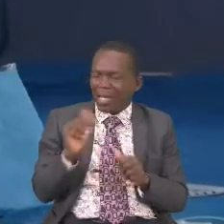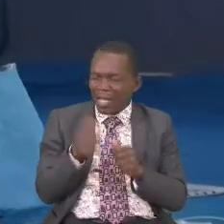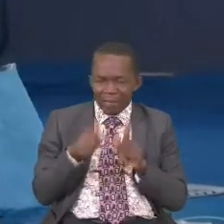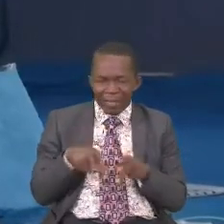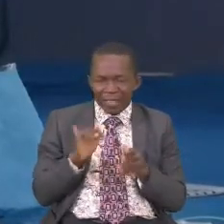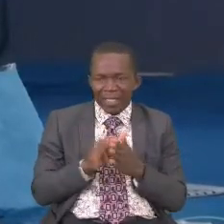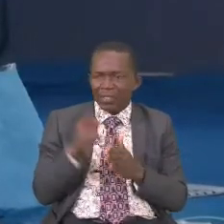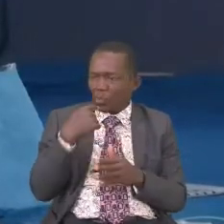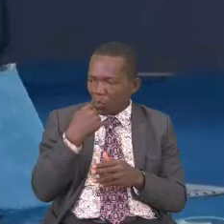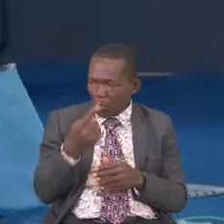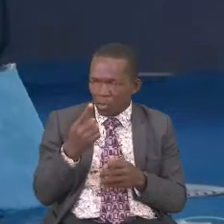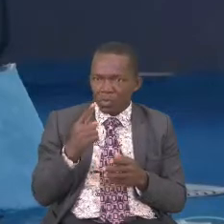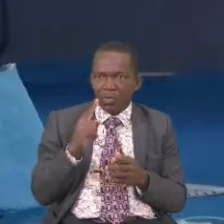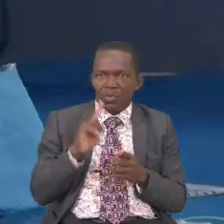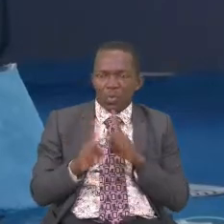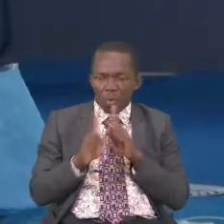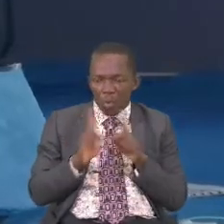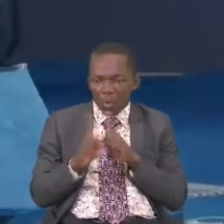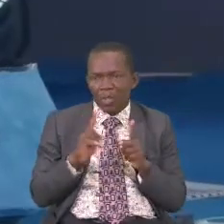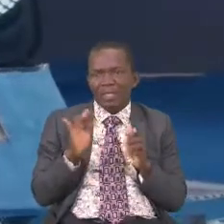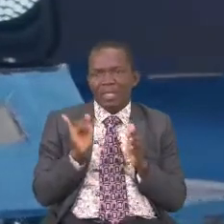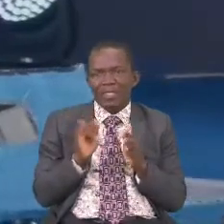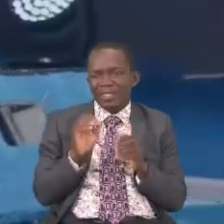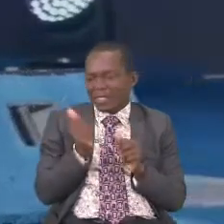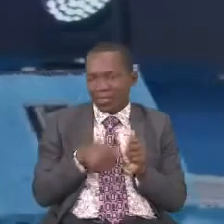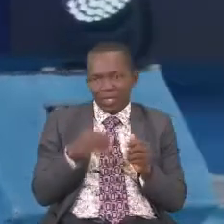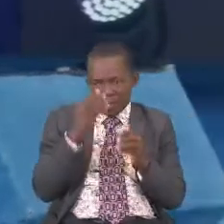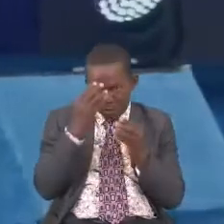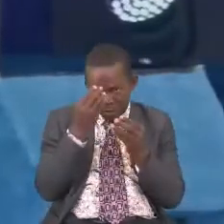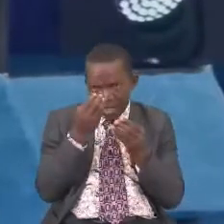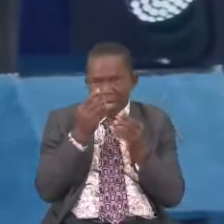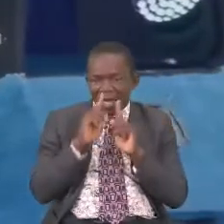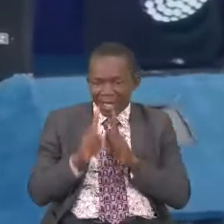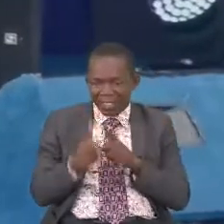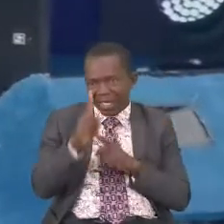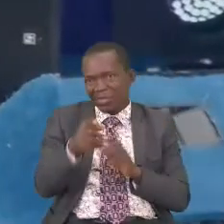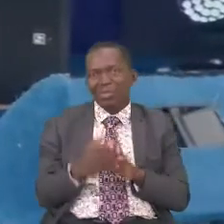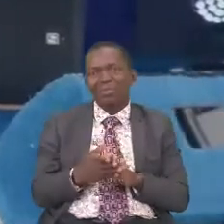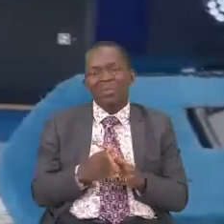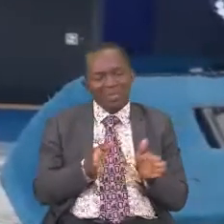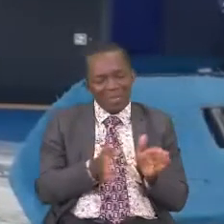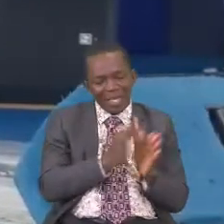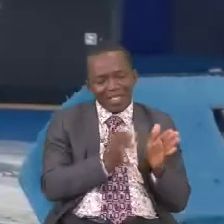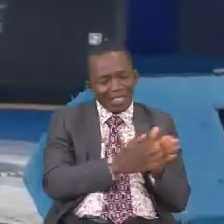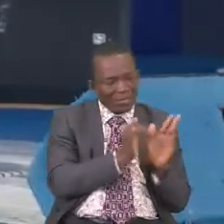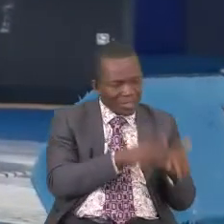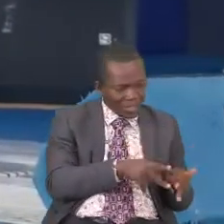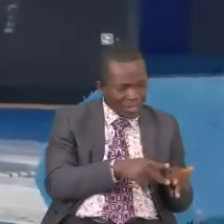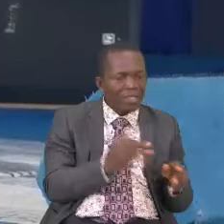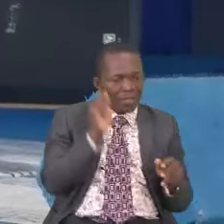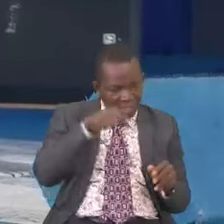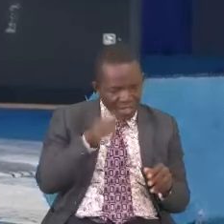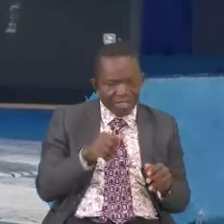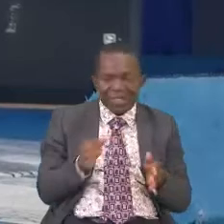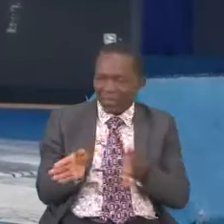to, anyone you confront, will say yes. You confront that one, yes. You ask